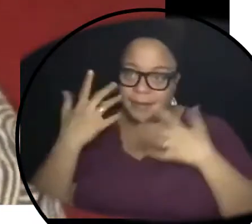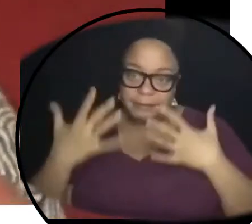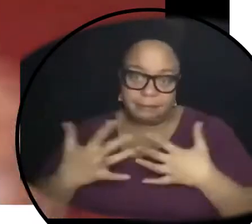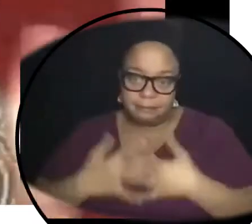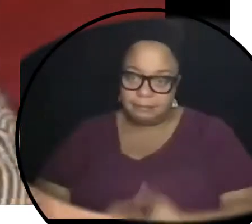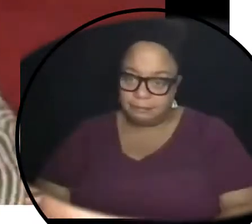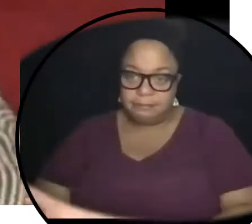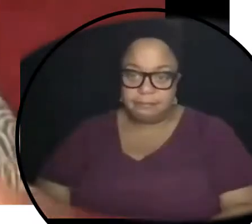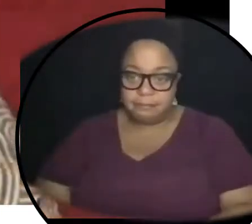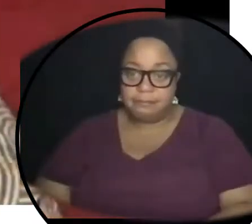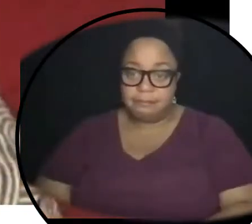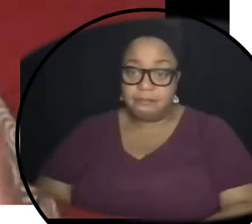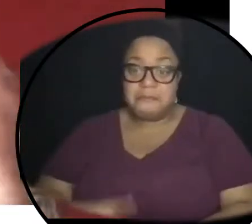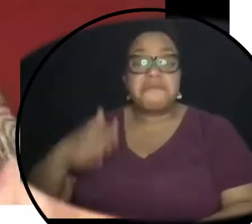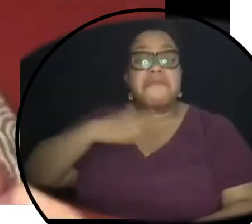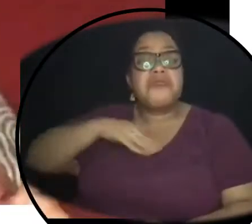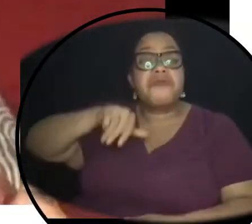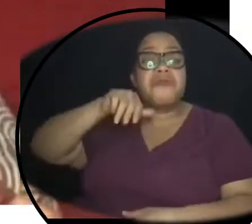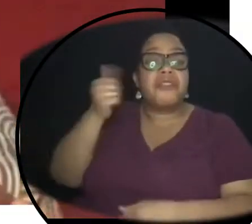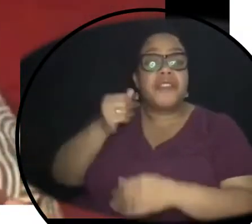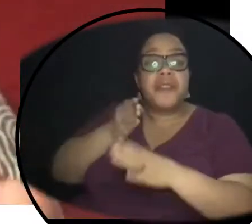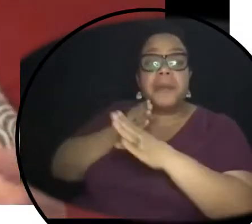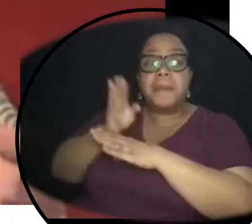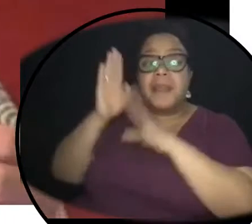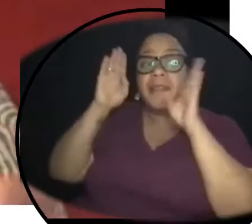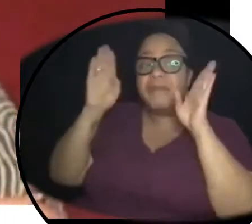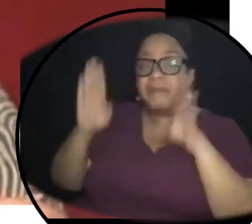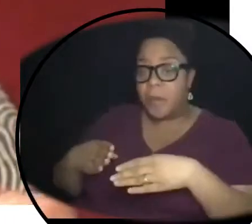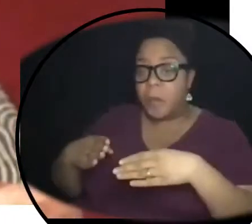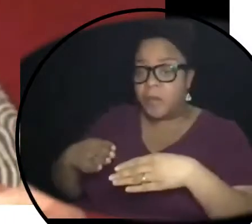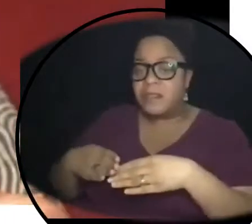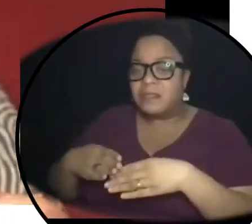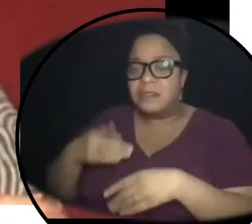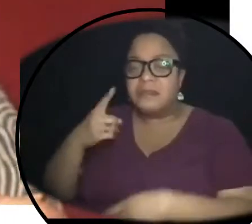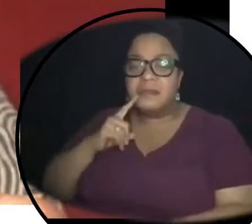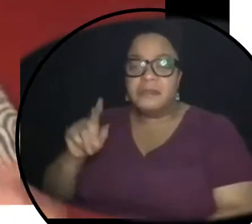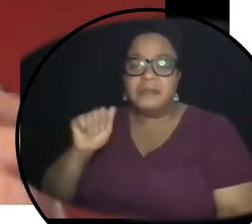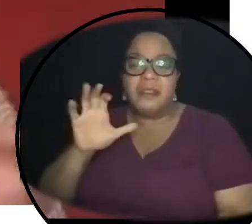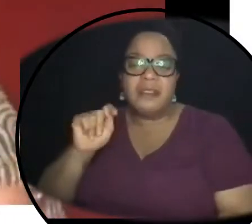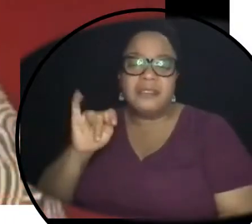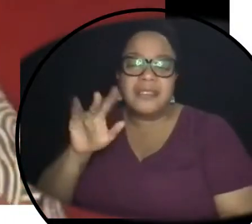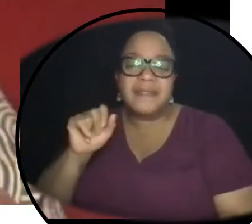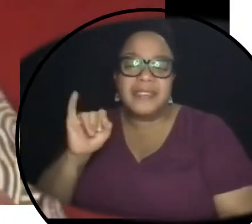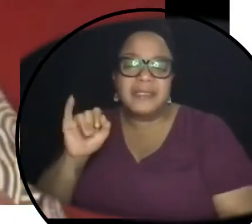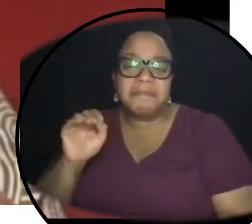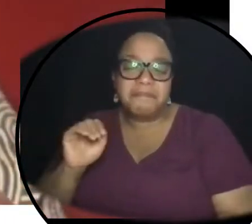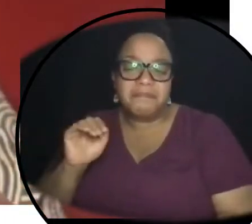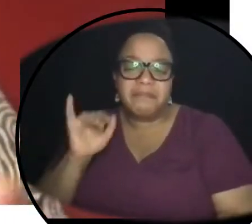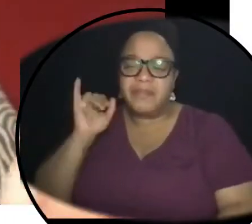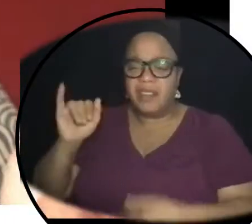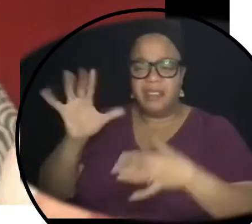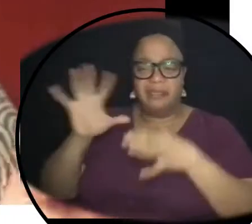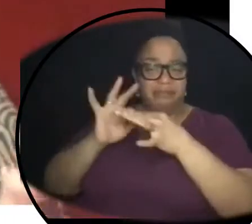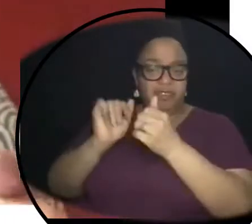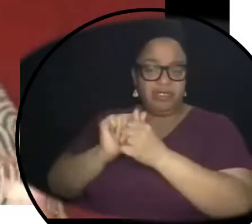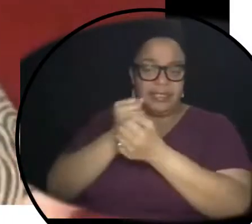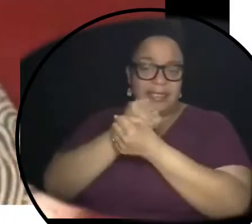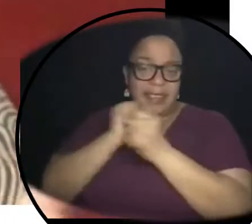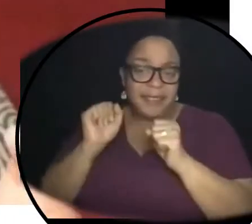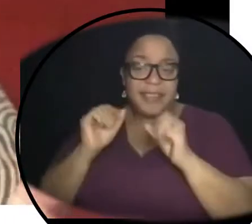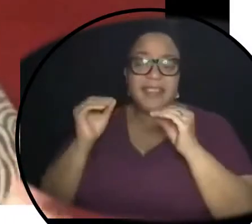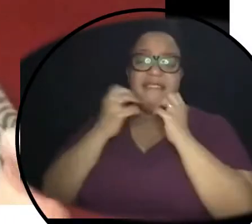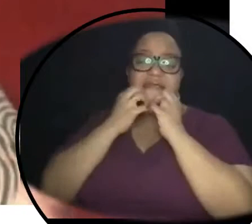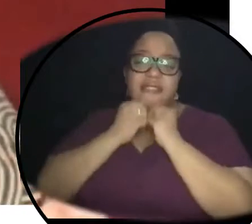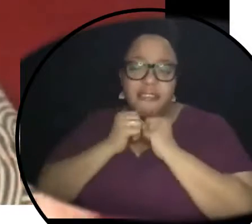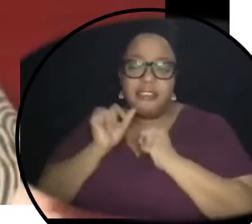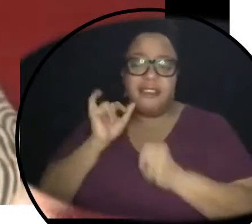the past decade, Europe has been very concerned with the influx of people seeking asylum. Italy has